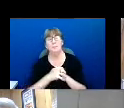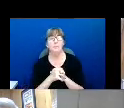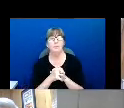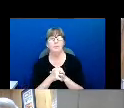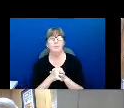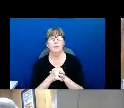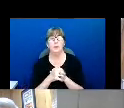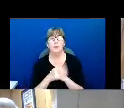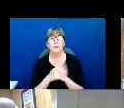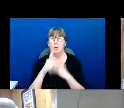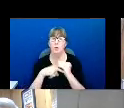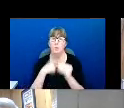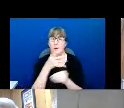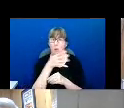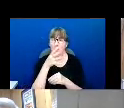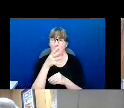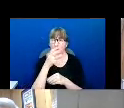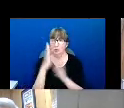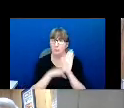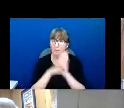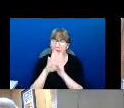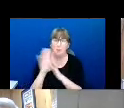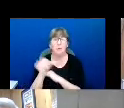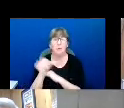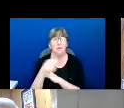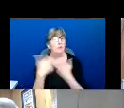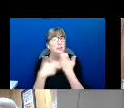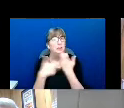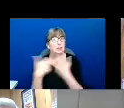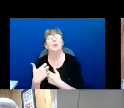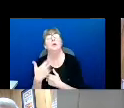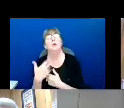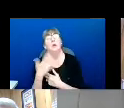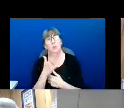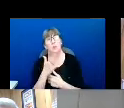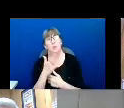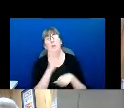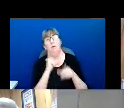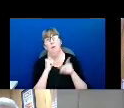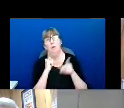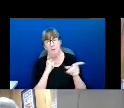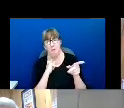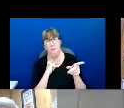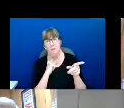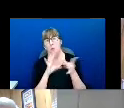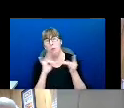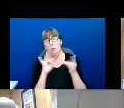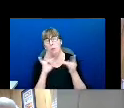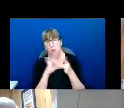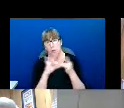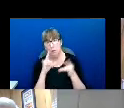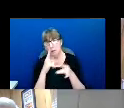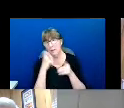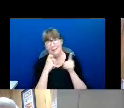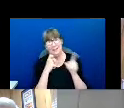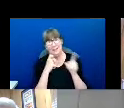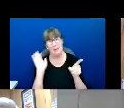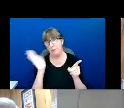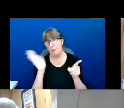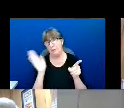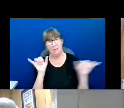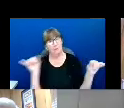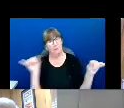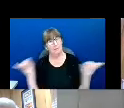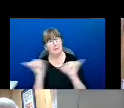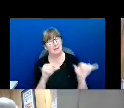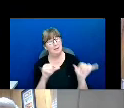job development and some other issues, we're going to pull Mr. Napper in to say a few words, and because he could probably do this presentation as well as we do it. So